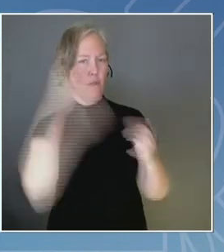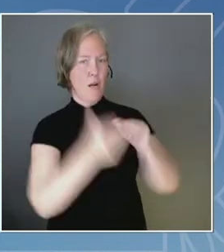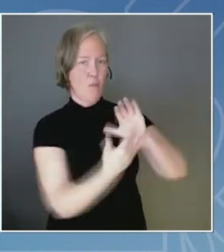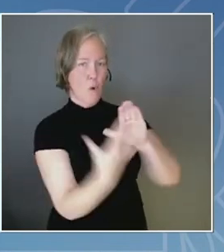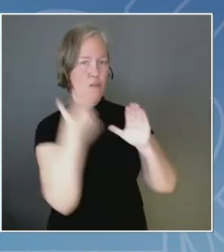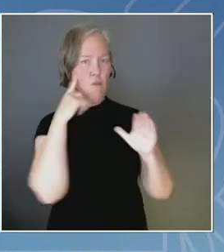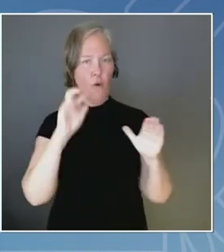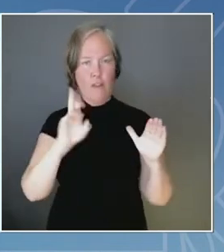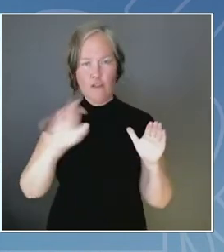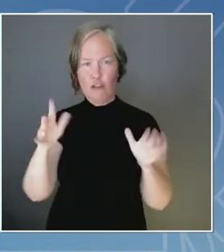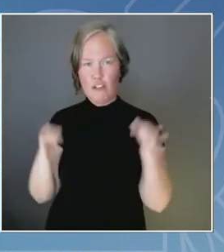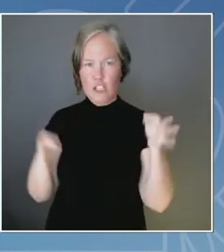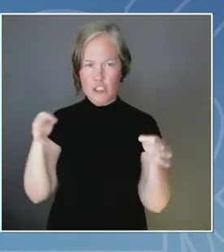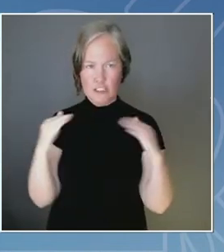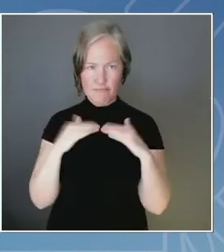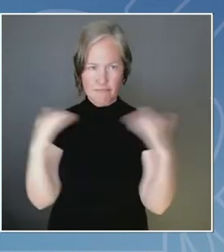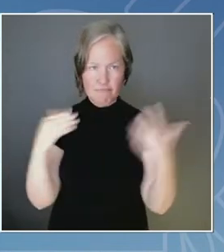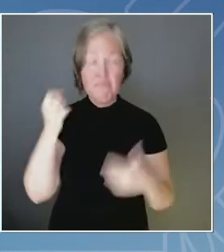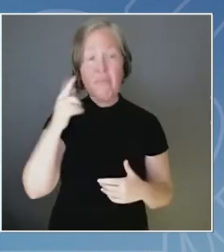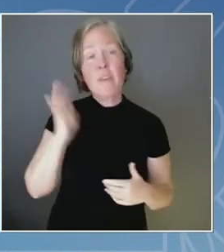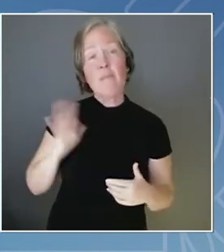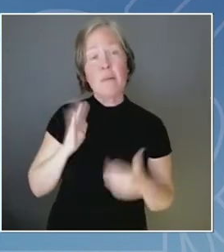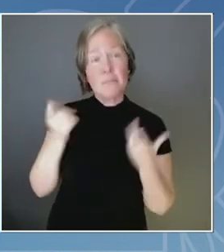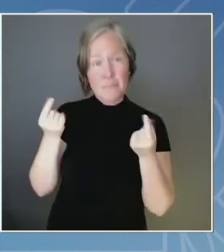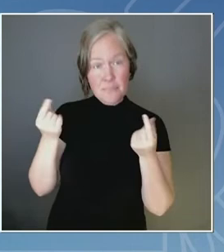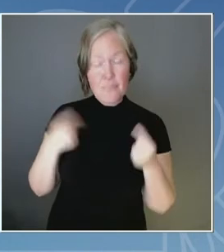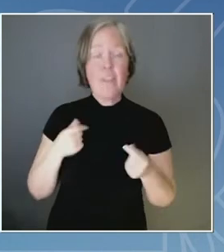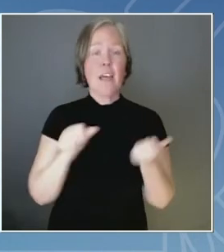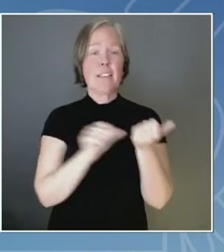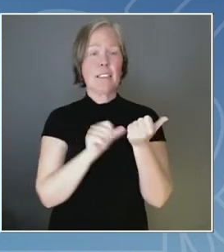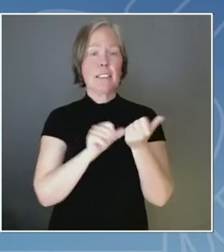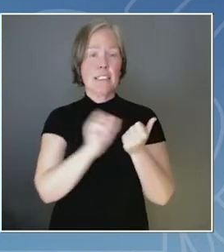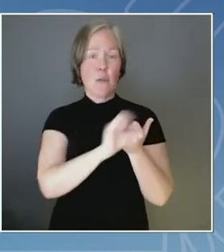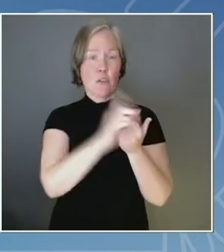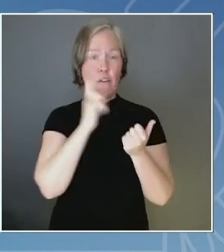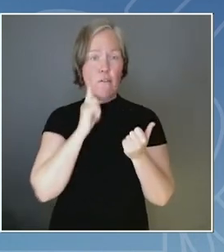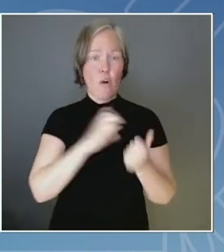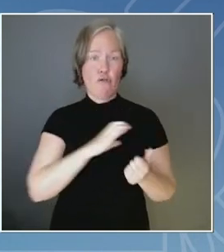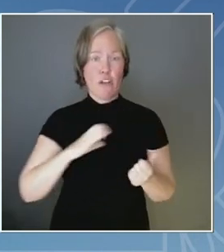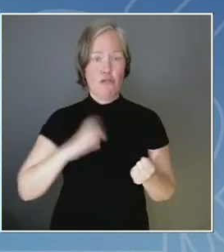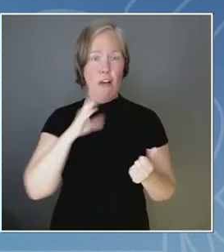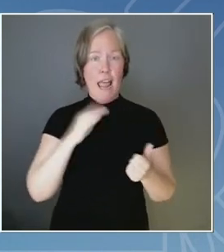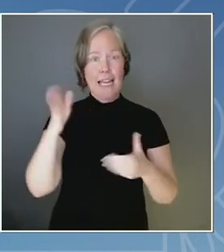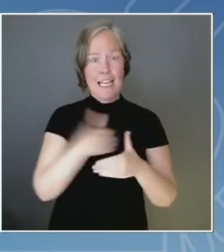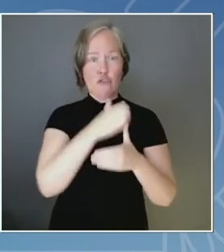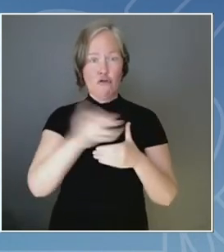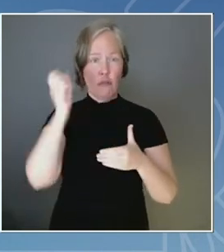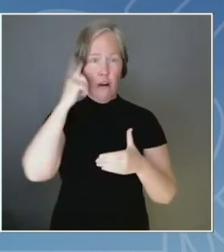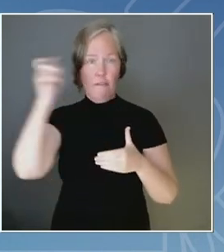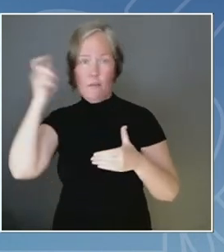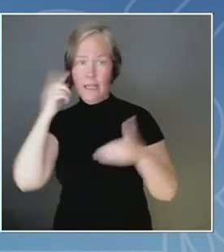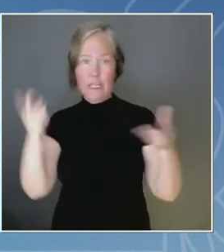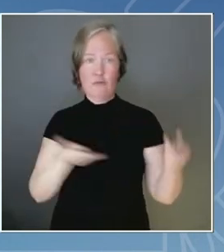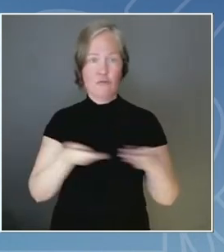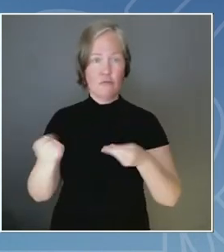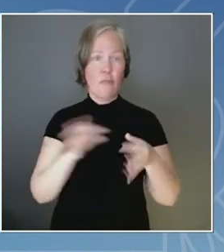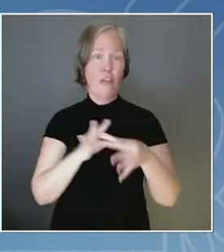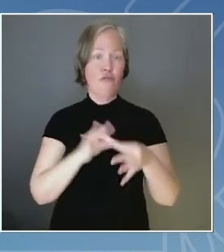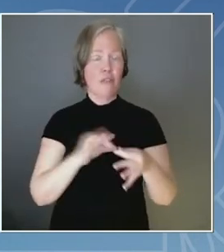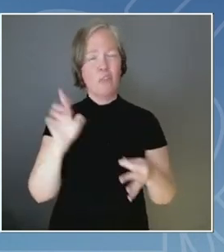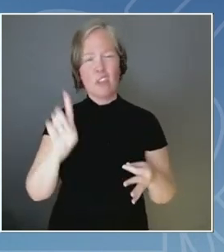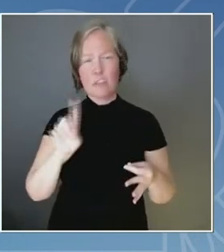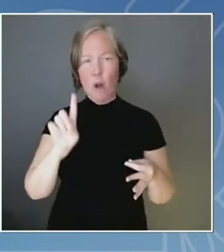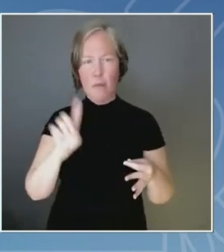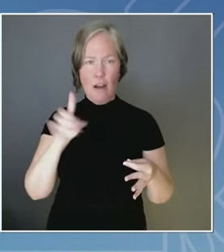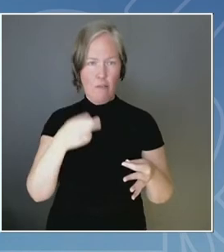service includes being Assistant Secretary for Congressional and Intergovernmental Relations at the Department of Housing and Urban Development,